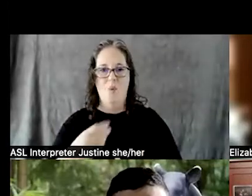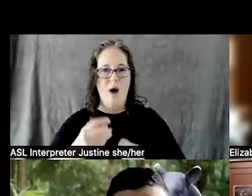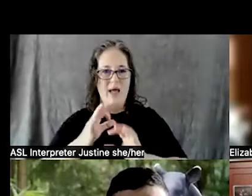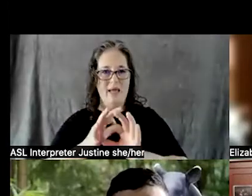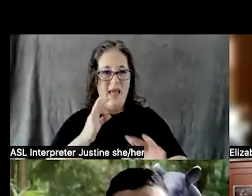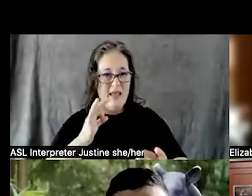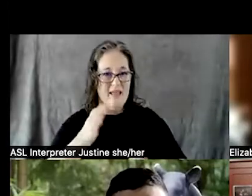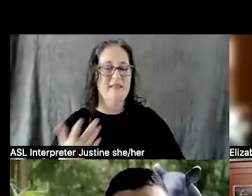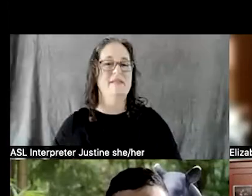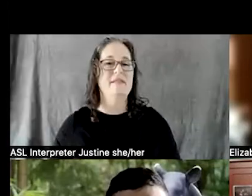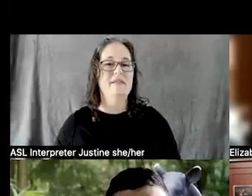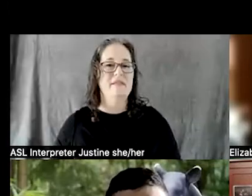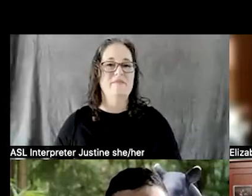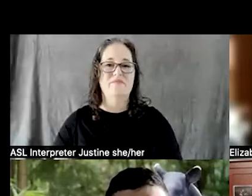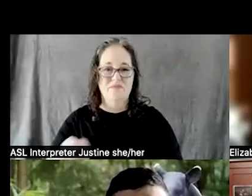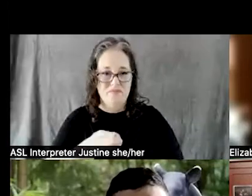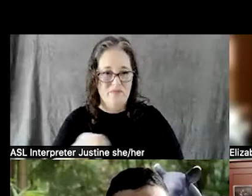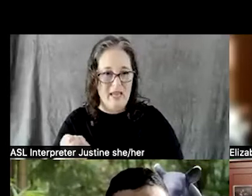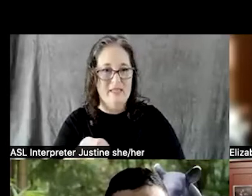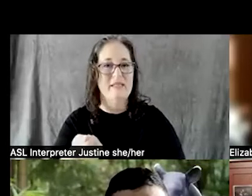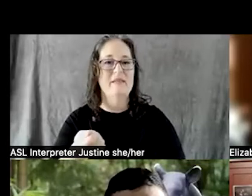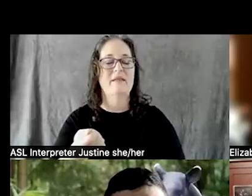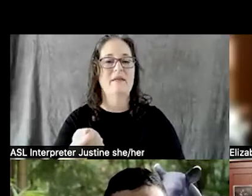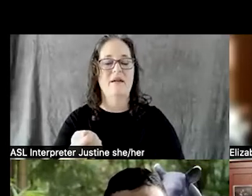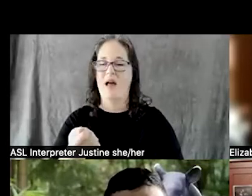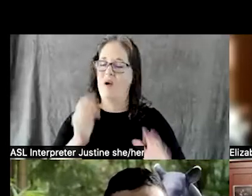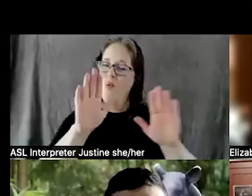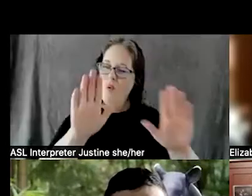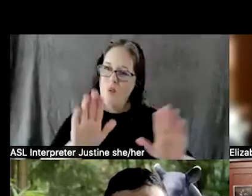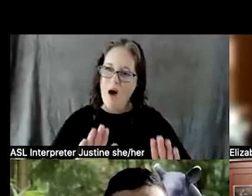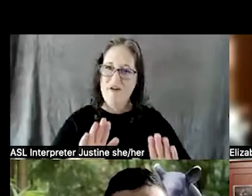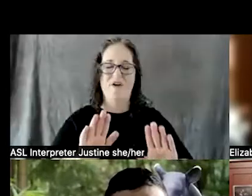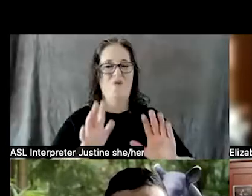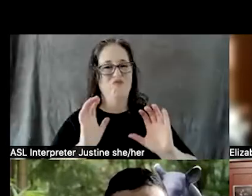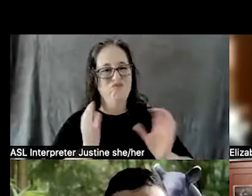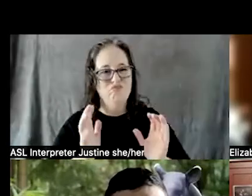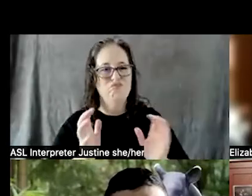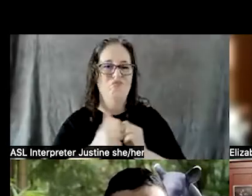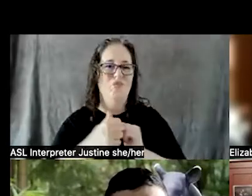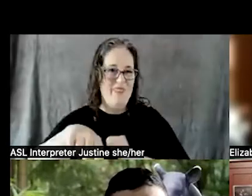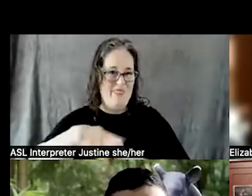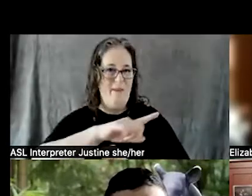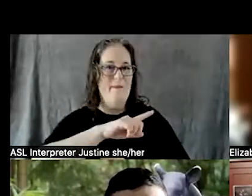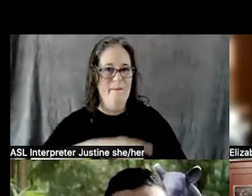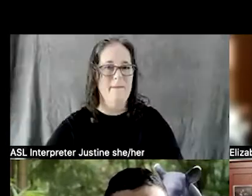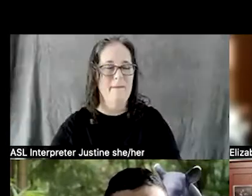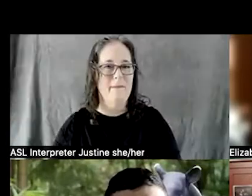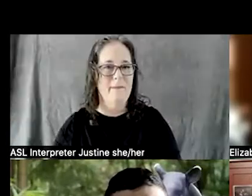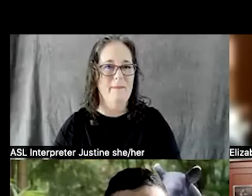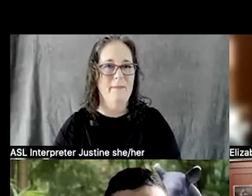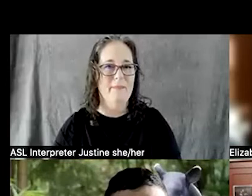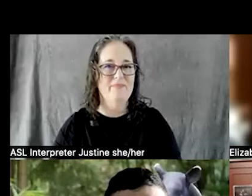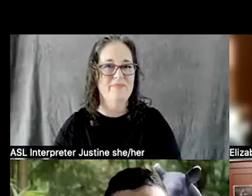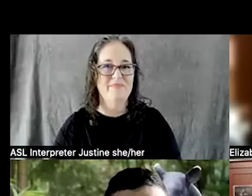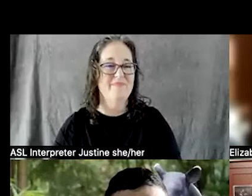I had some wonderful conversations with them. So I